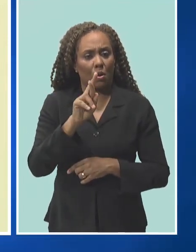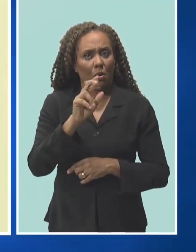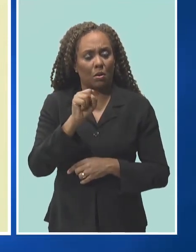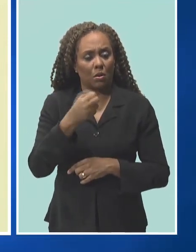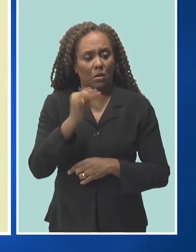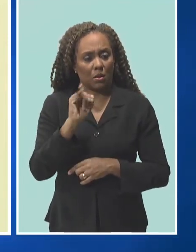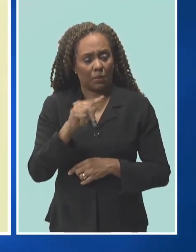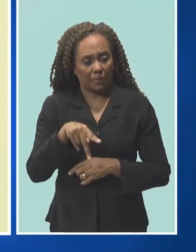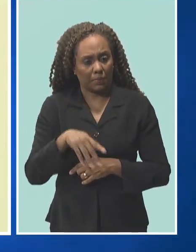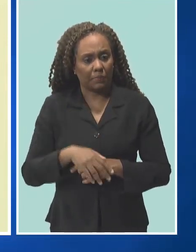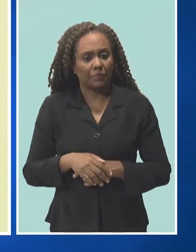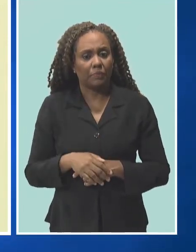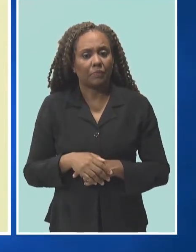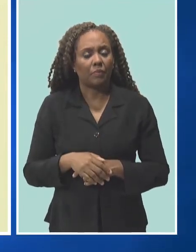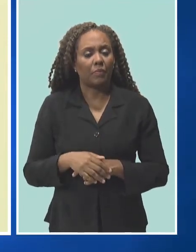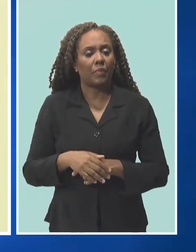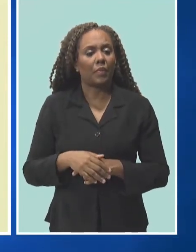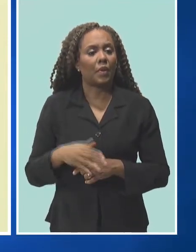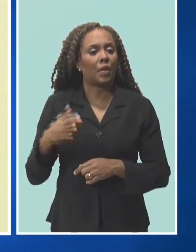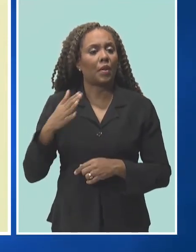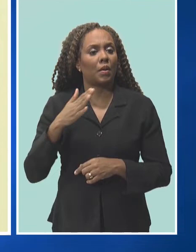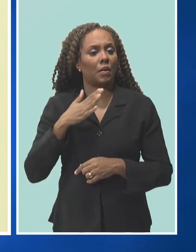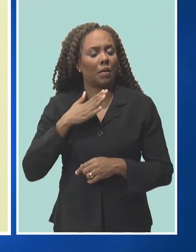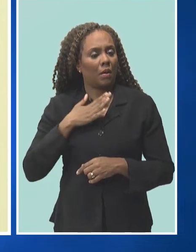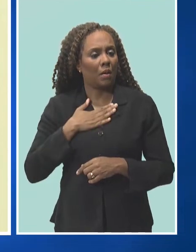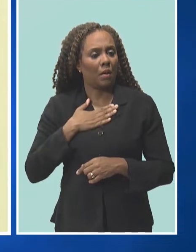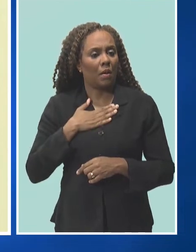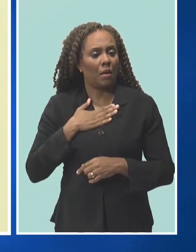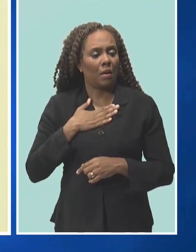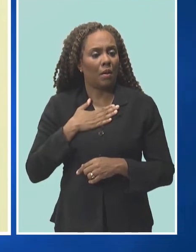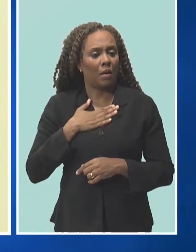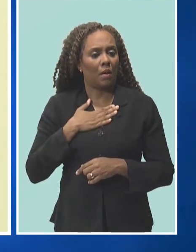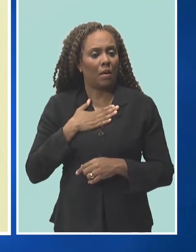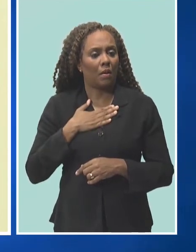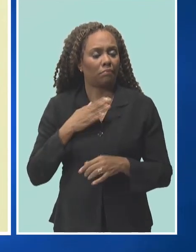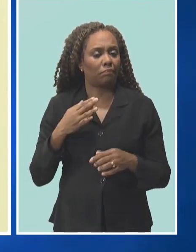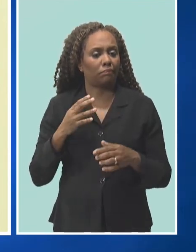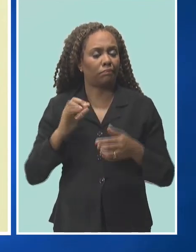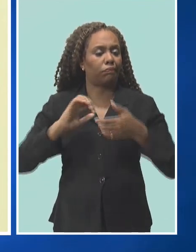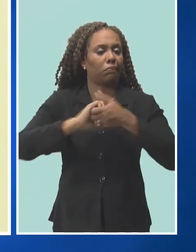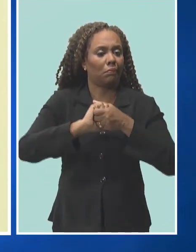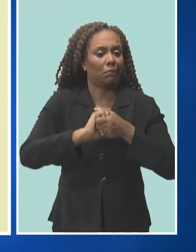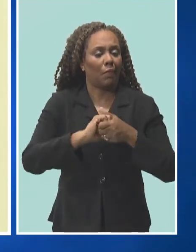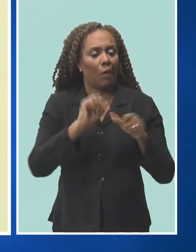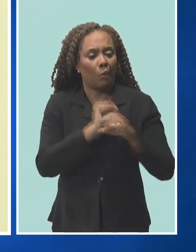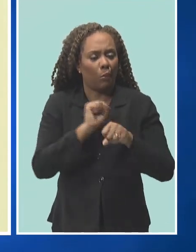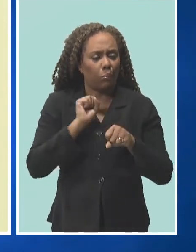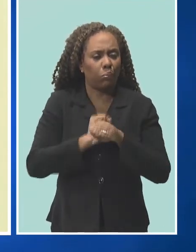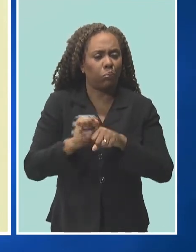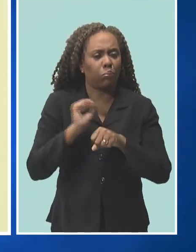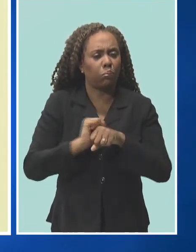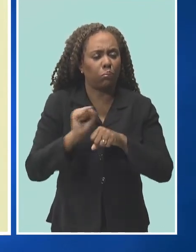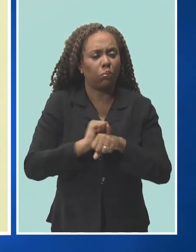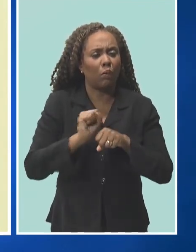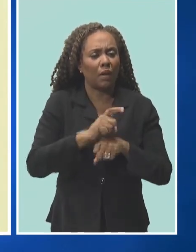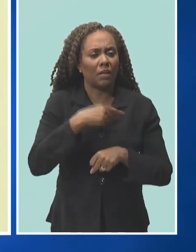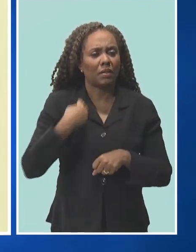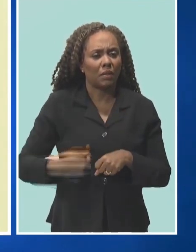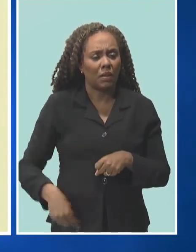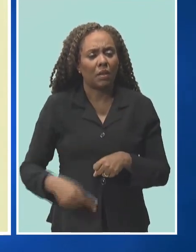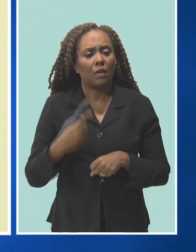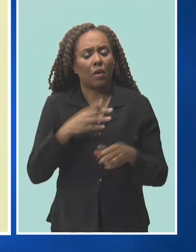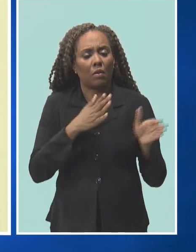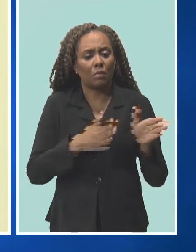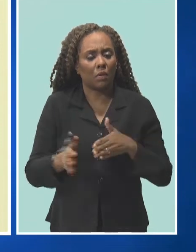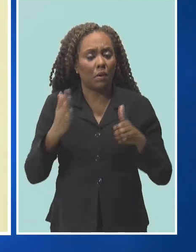to finalize the preparatory work for them. I hope good news can